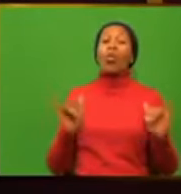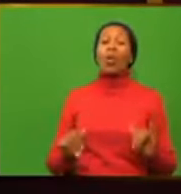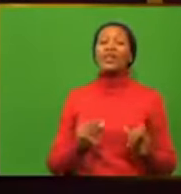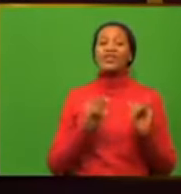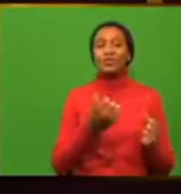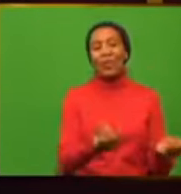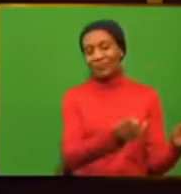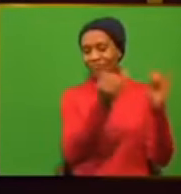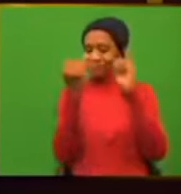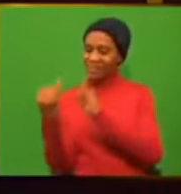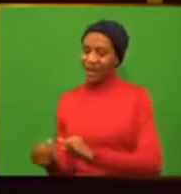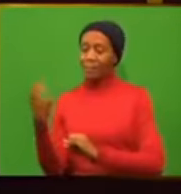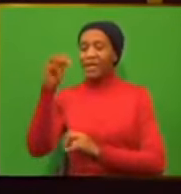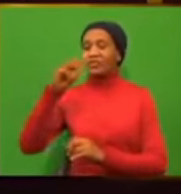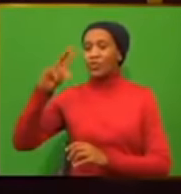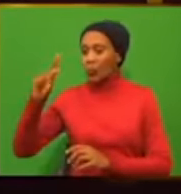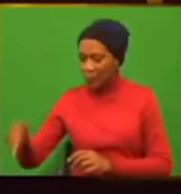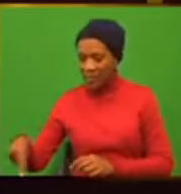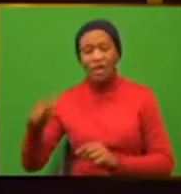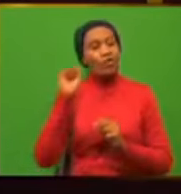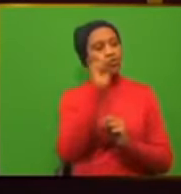your deputy and the ministers.